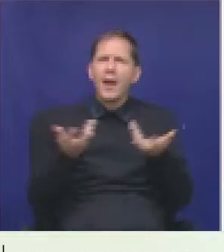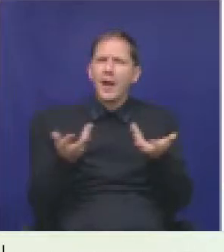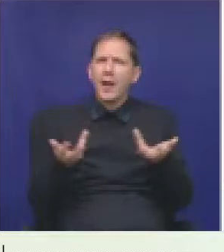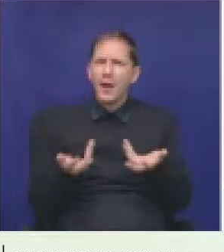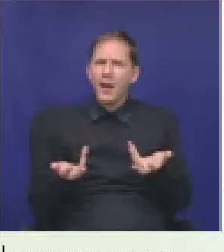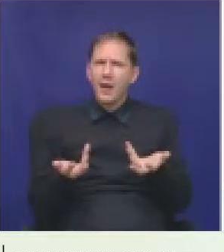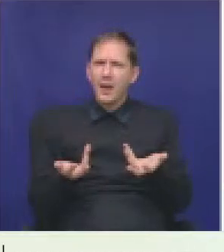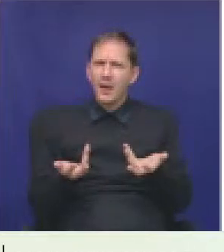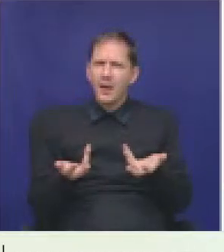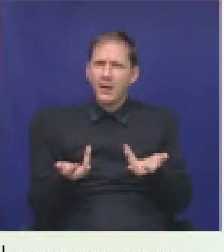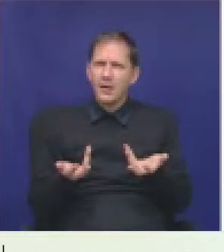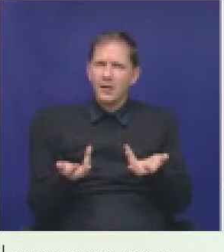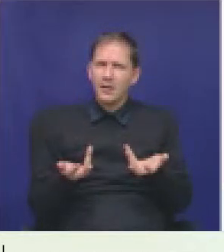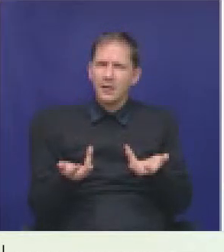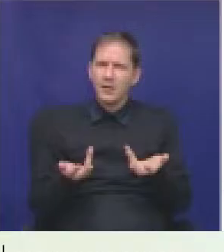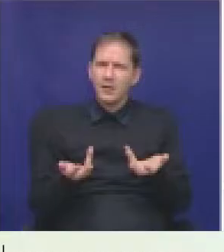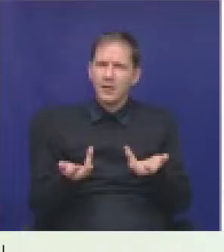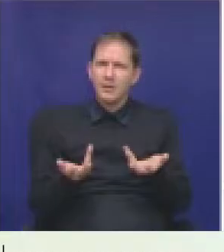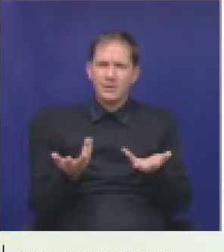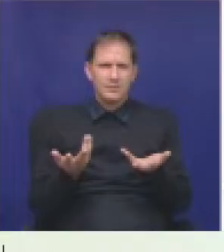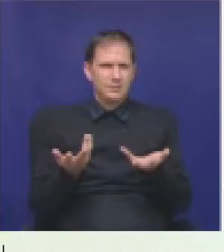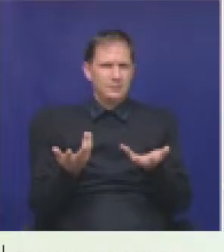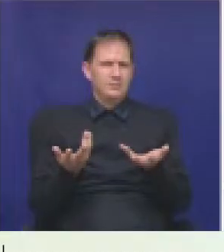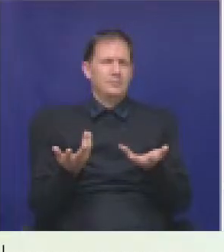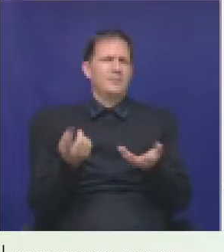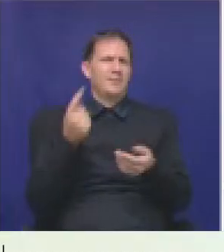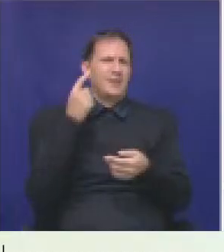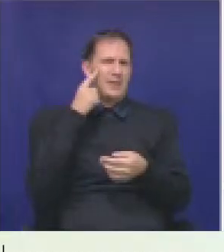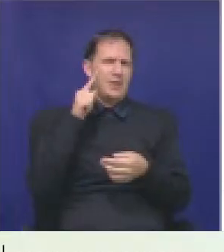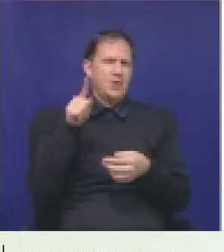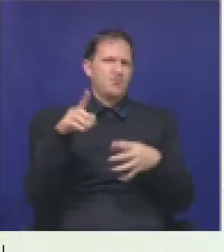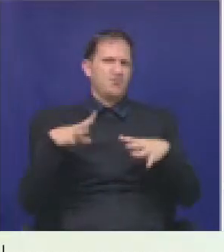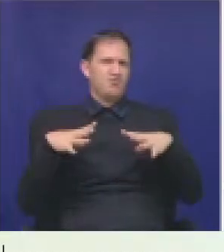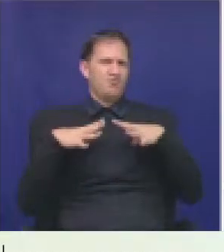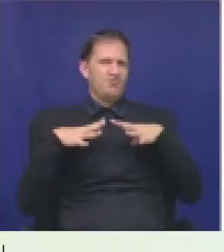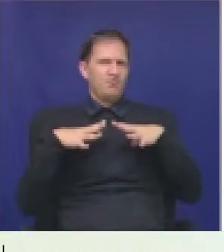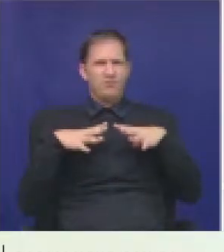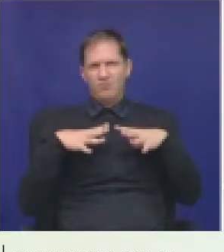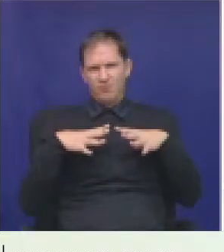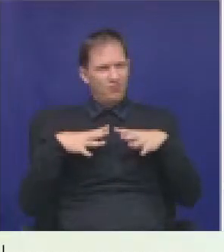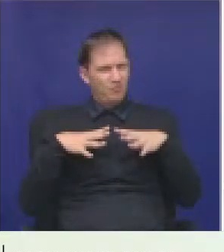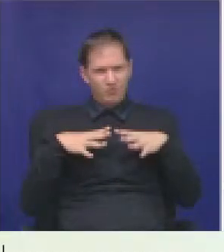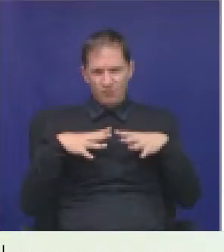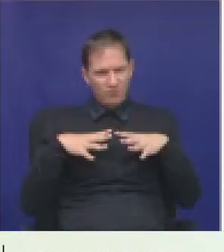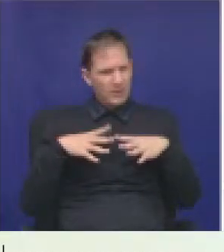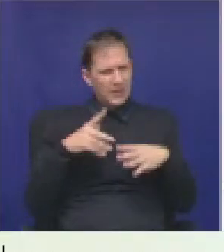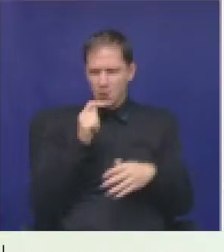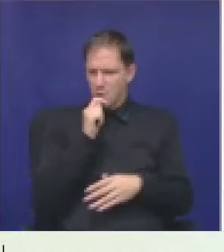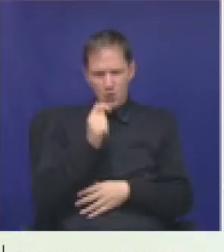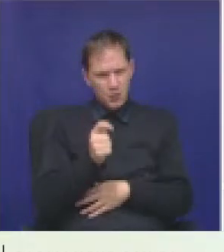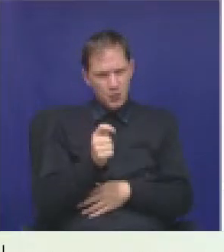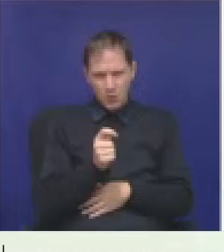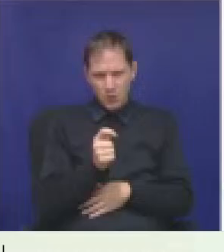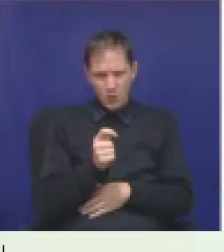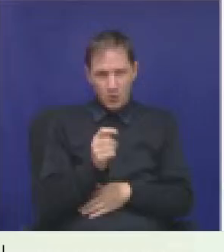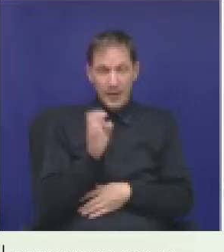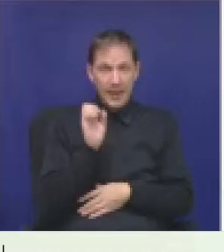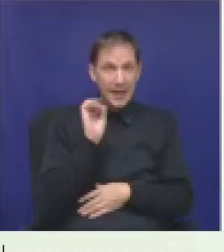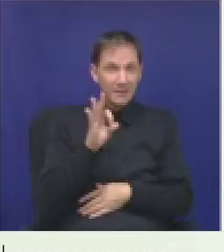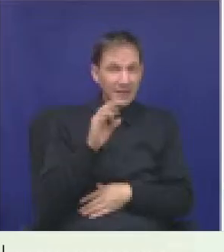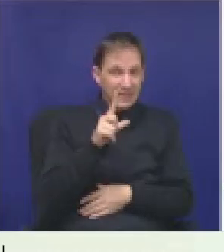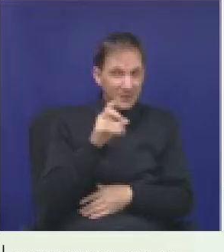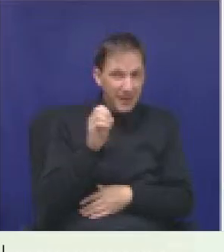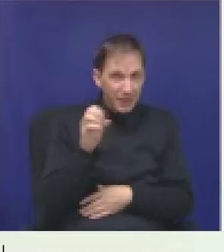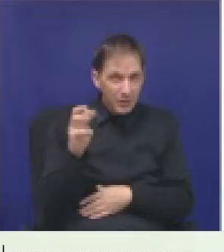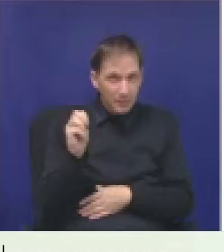we've made the holier than thou, whereas they are not holier than thou. It's not what is the truth. So if there was that 700